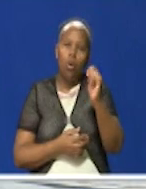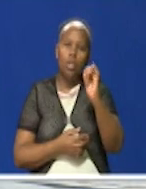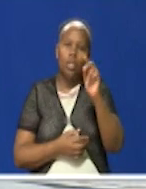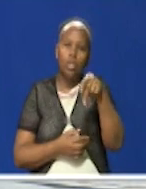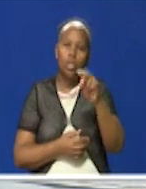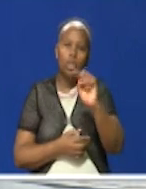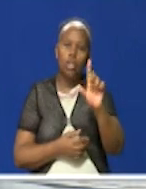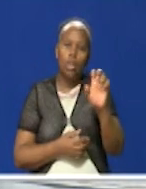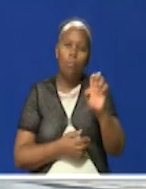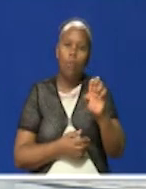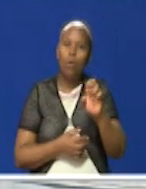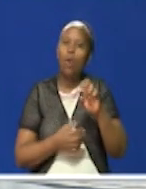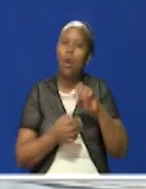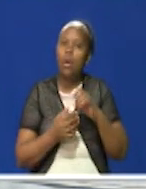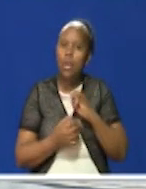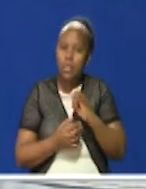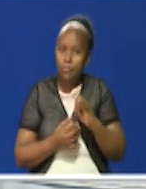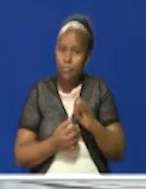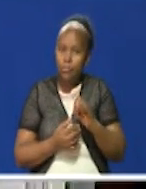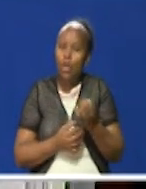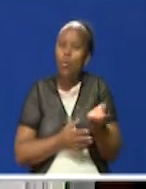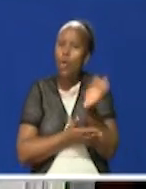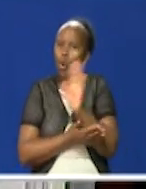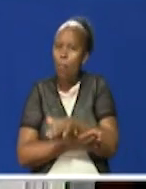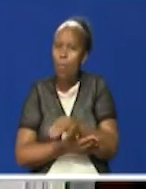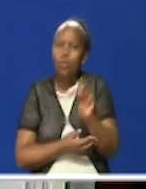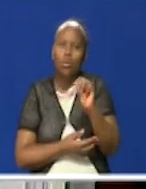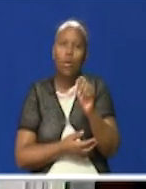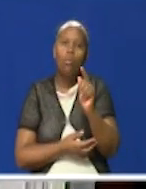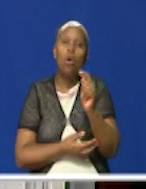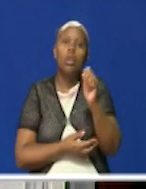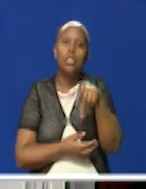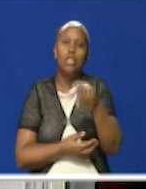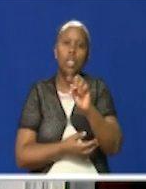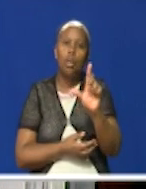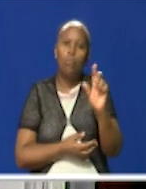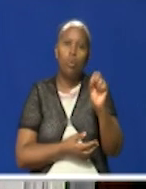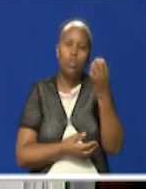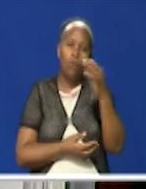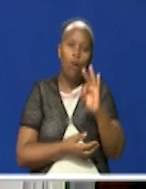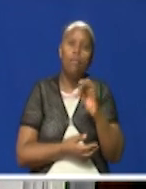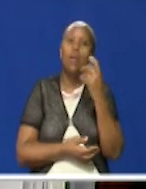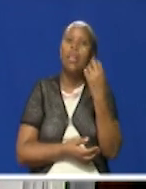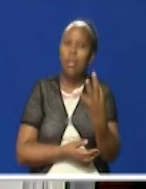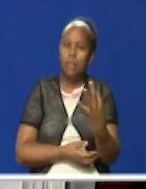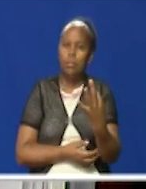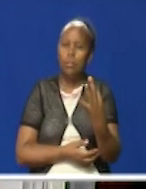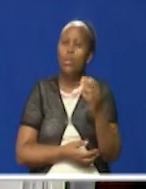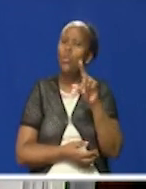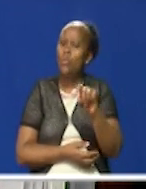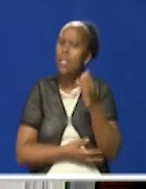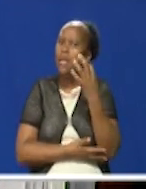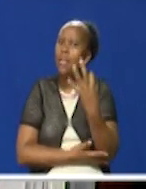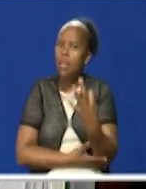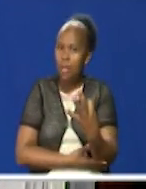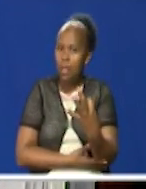And we shall go back to the multiples of 3. You will find that 3